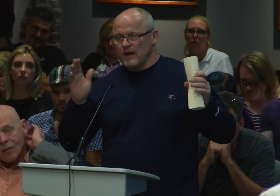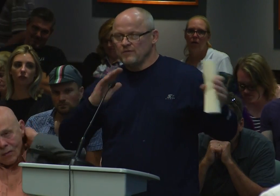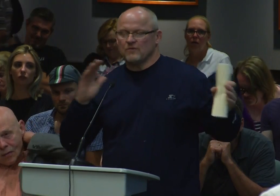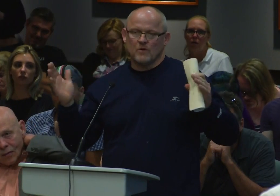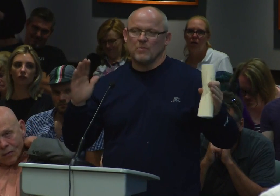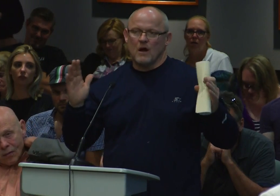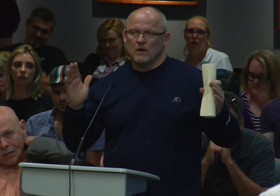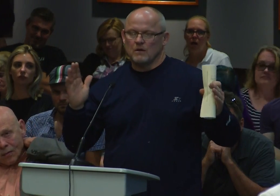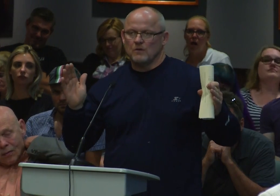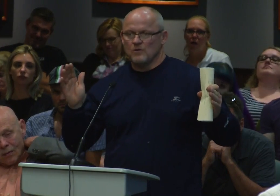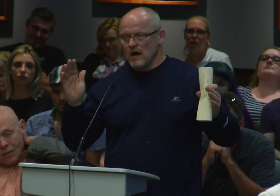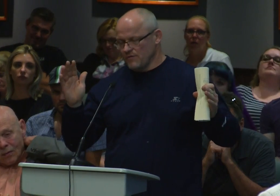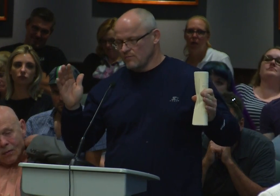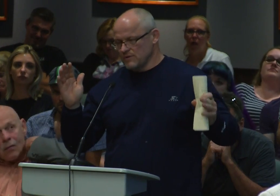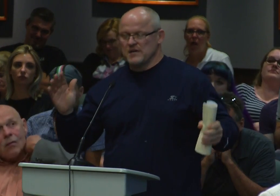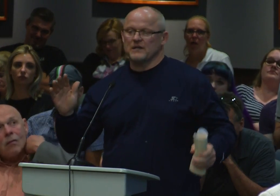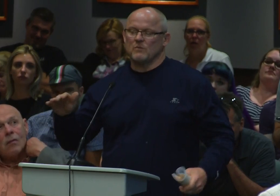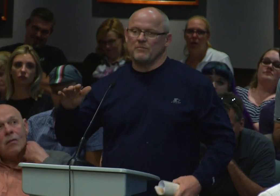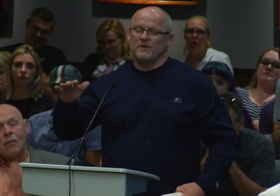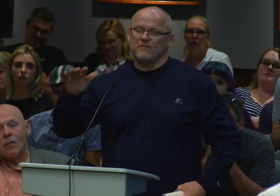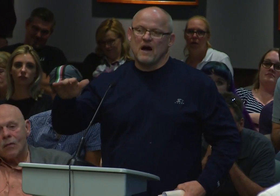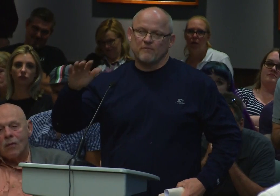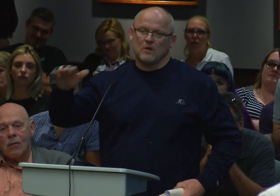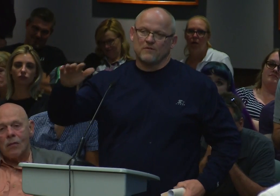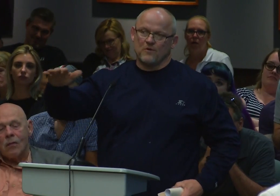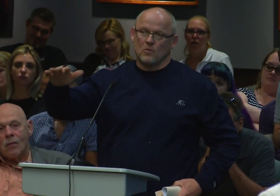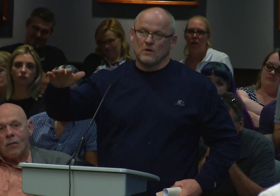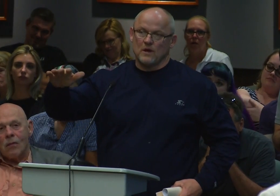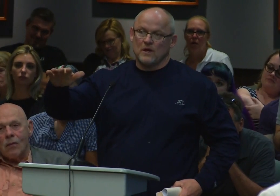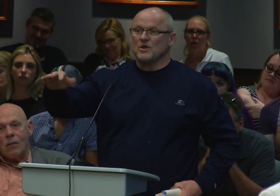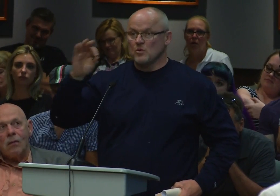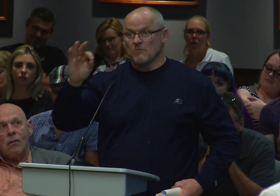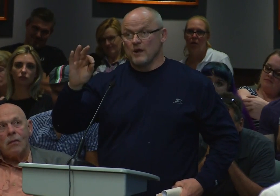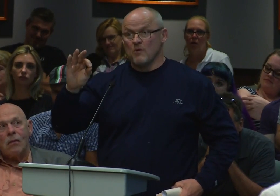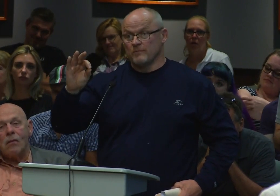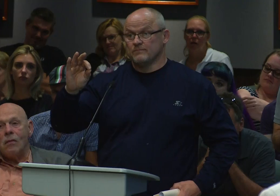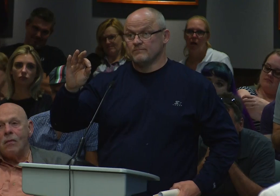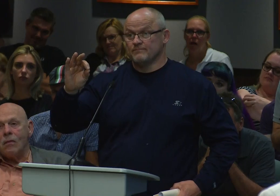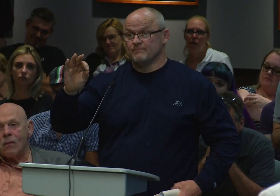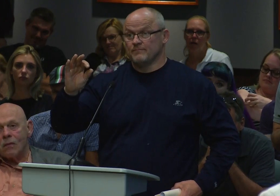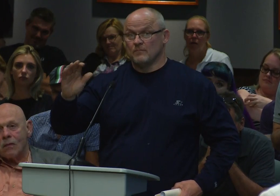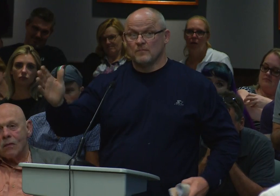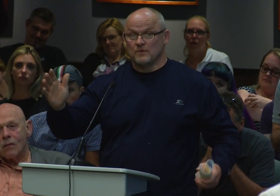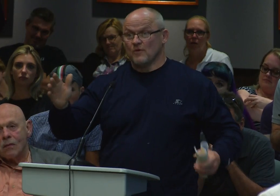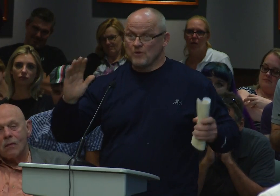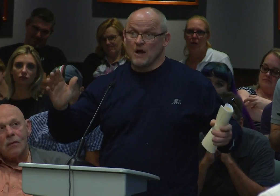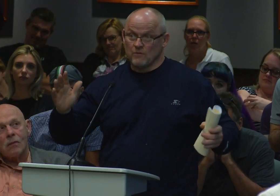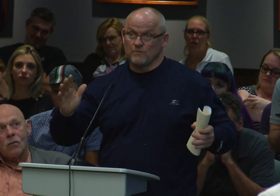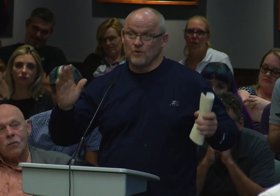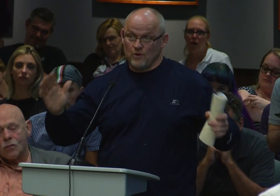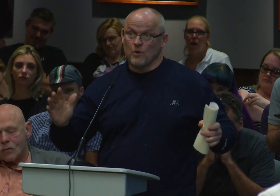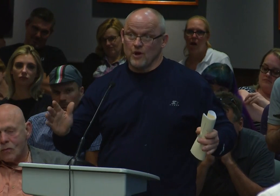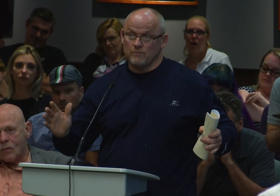of 8600 block, you guys projected it would be 5+ foot of water. You were right on. So you guys